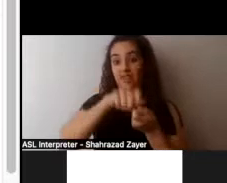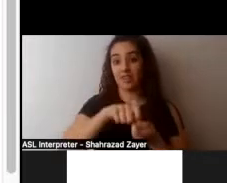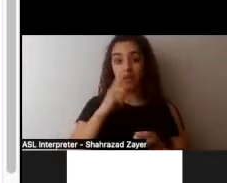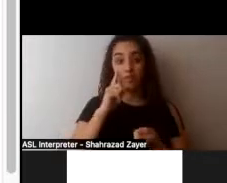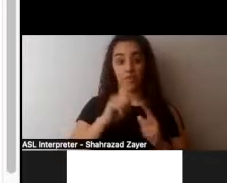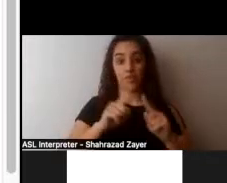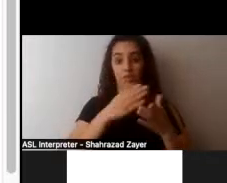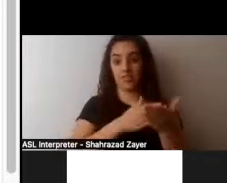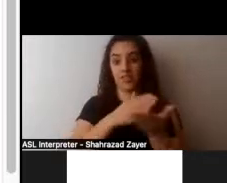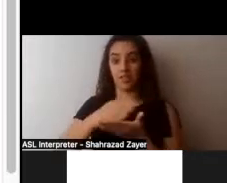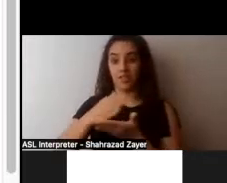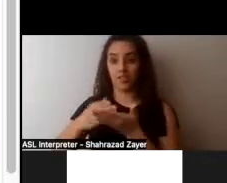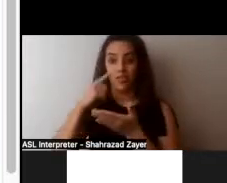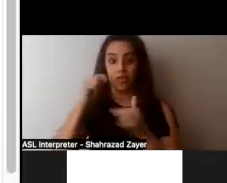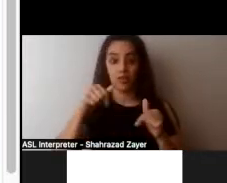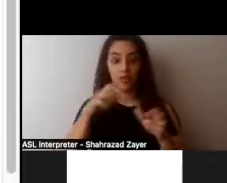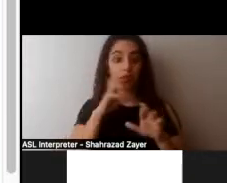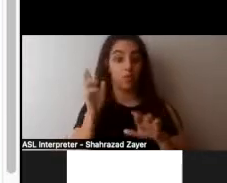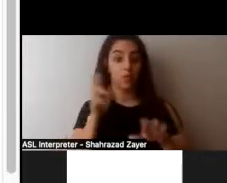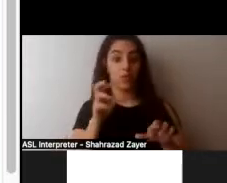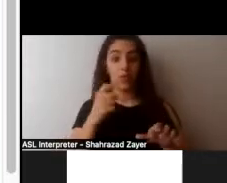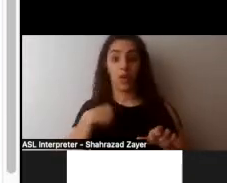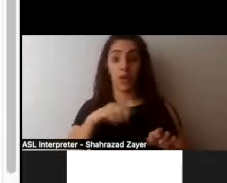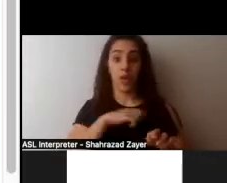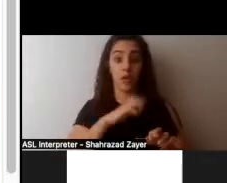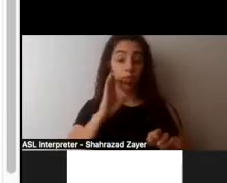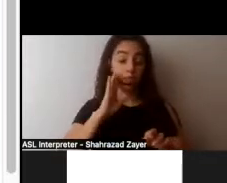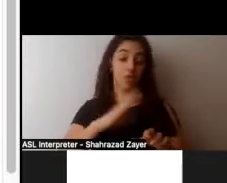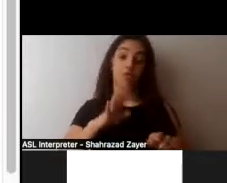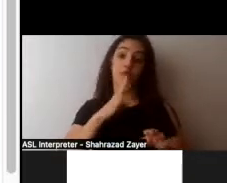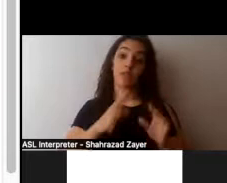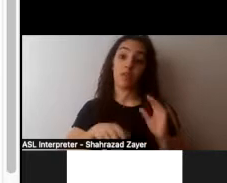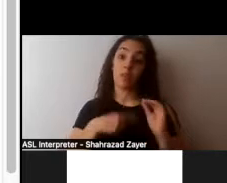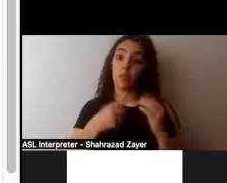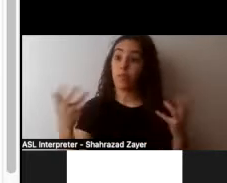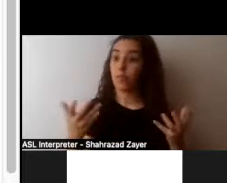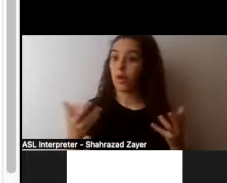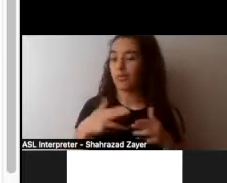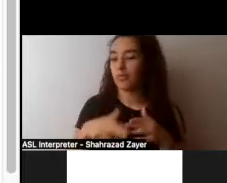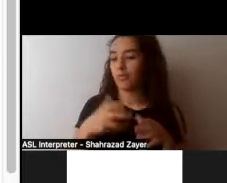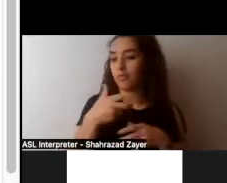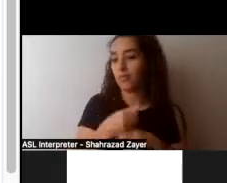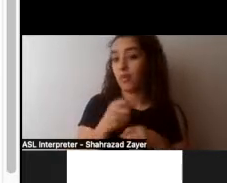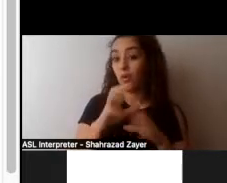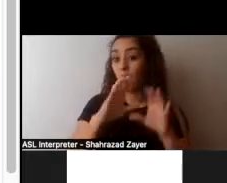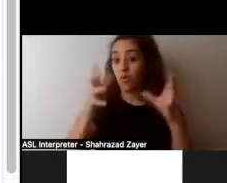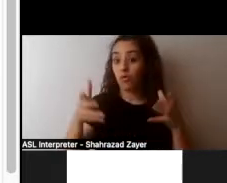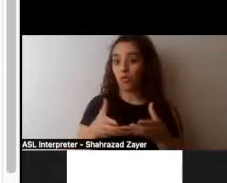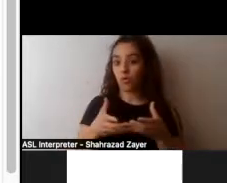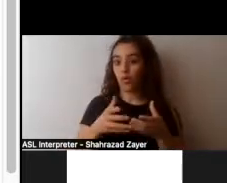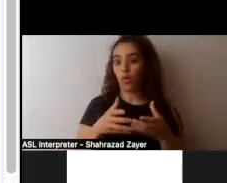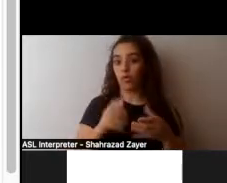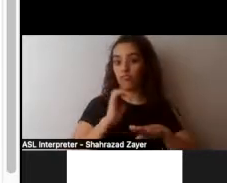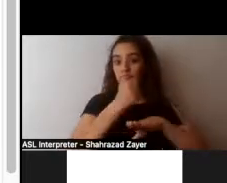report. So part of what I'll just talk about briefly is the overall framework of the peaks and valleys